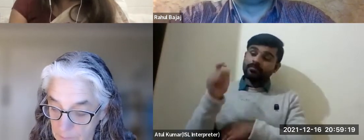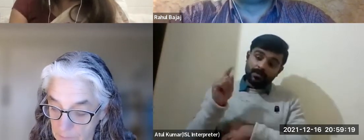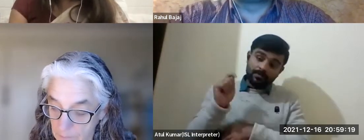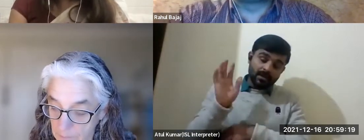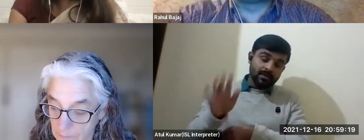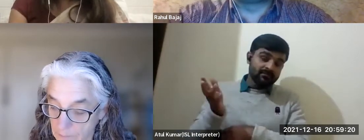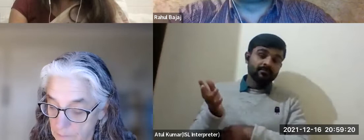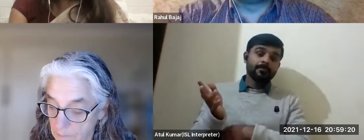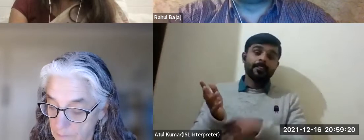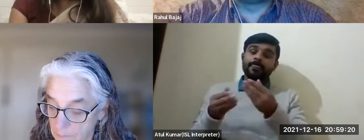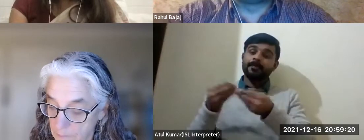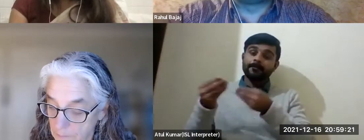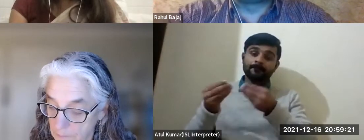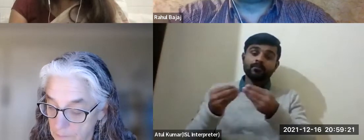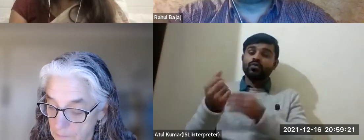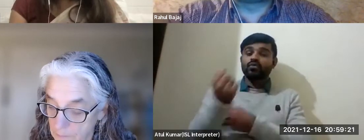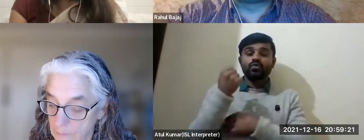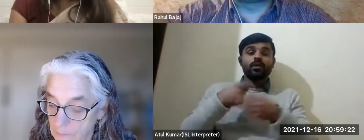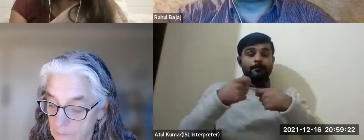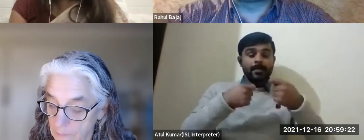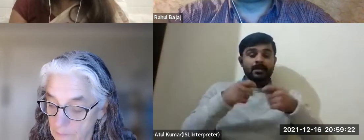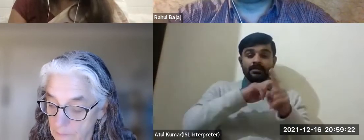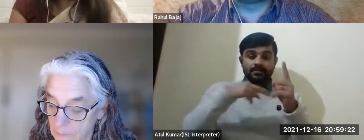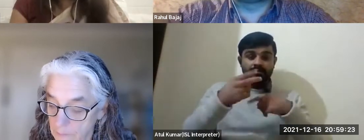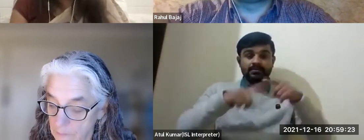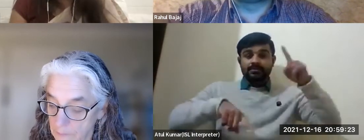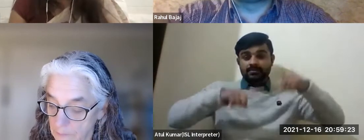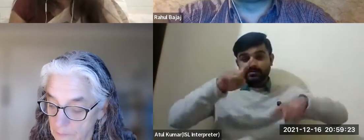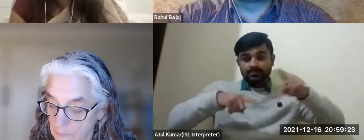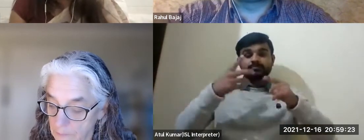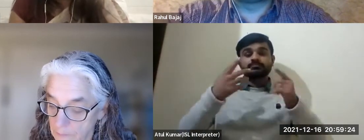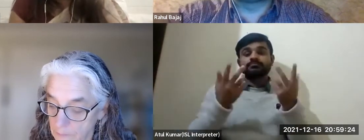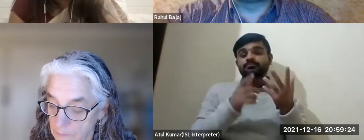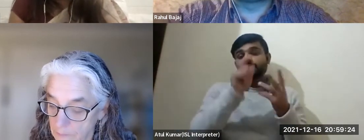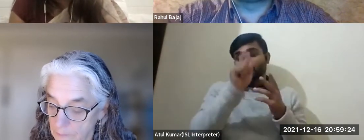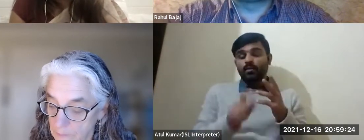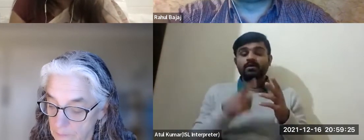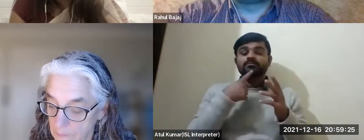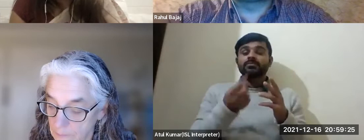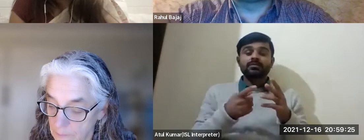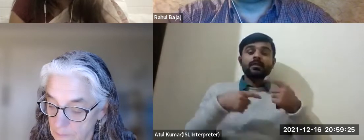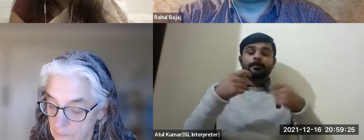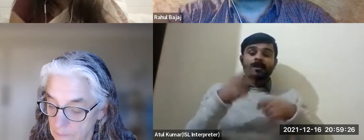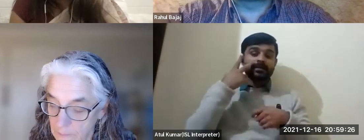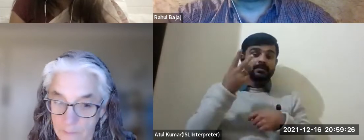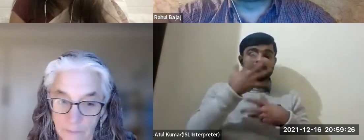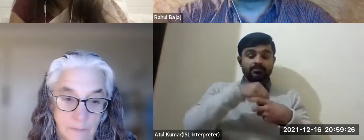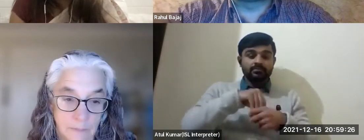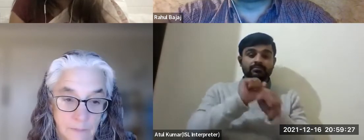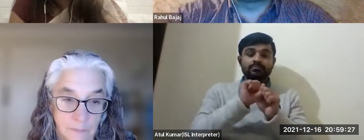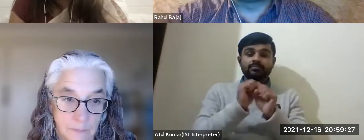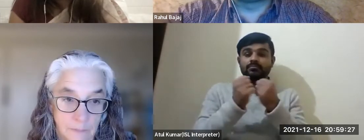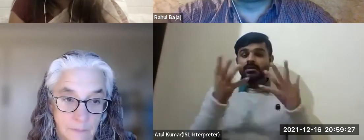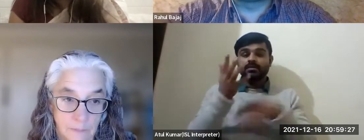are can probably strengthen the business case for diversity in terms of telling businesses, look, you have so many taxpayers